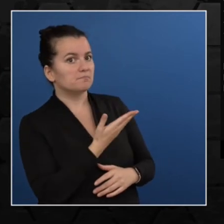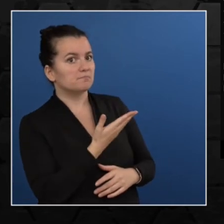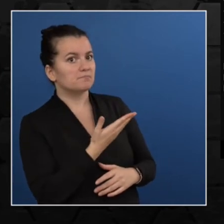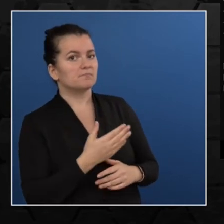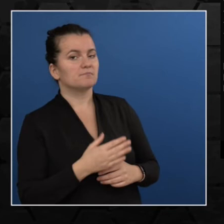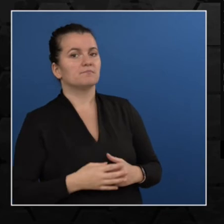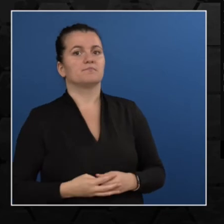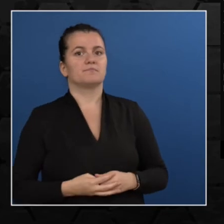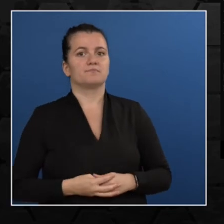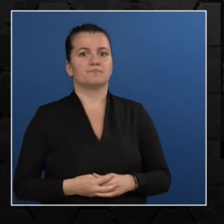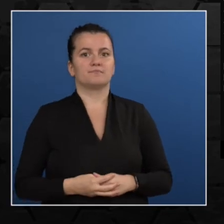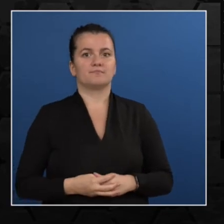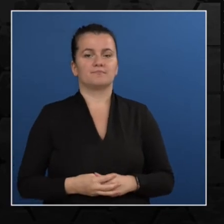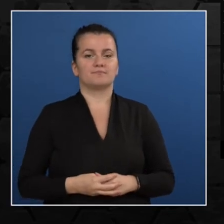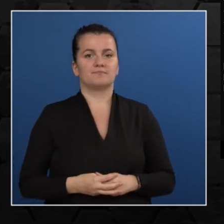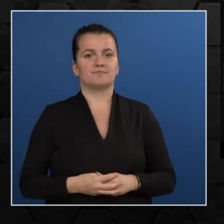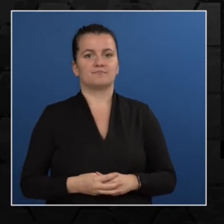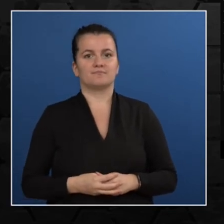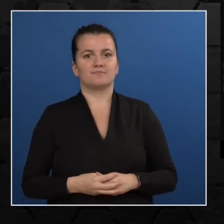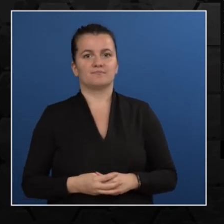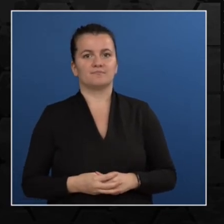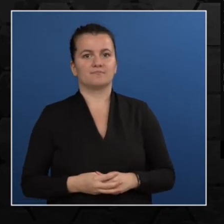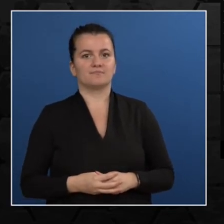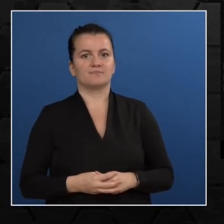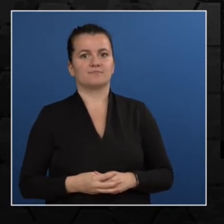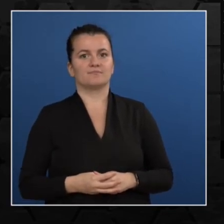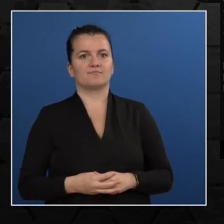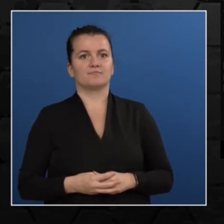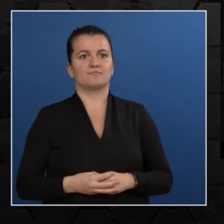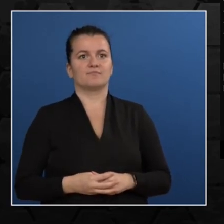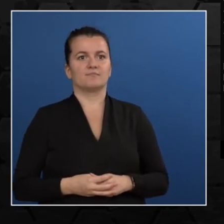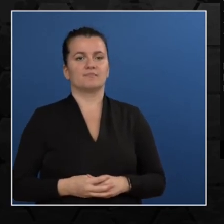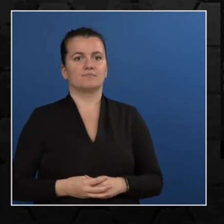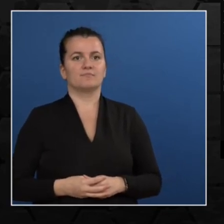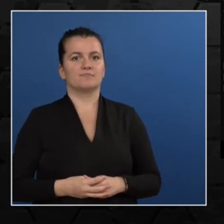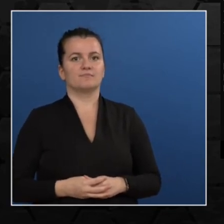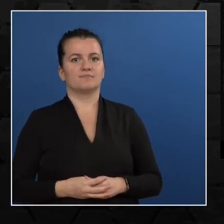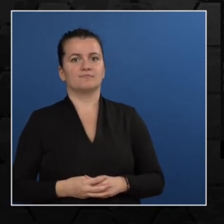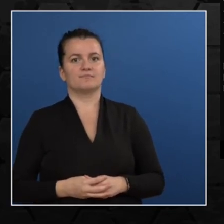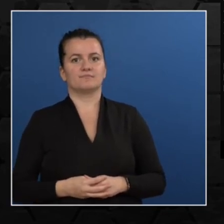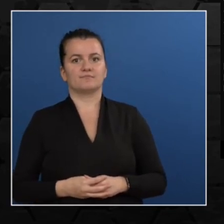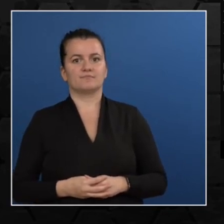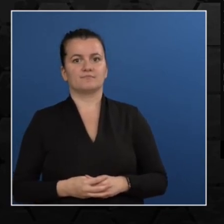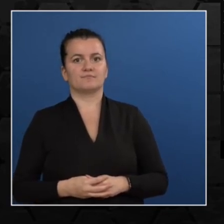So I'm sharing the screen.